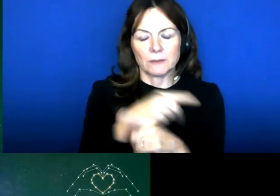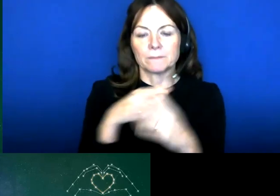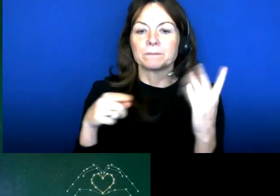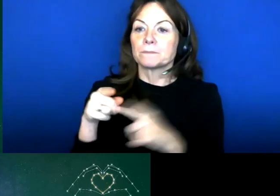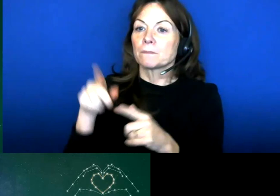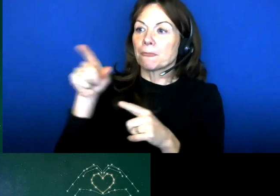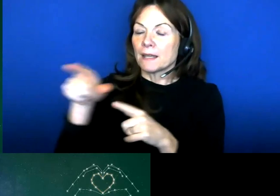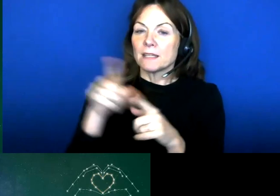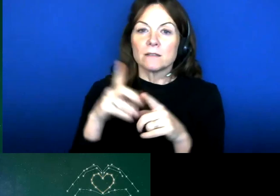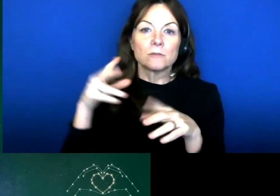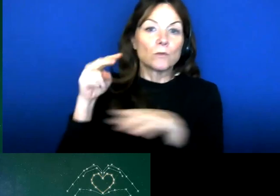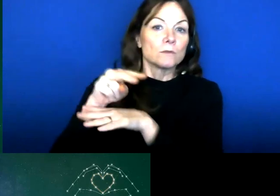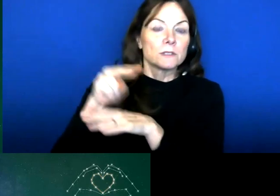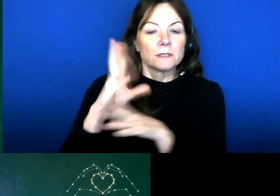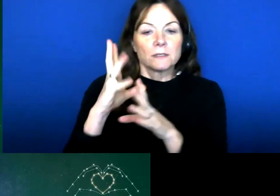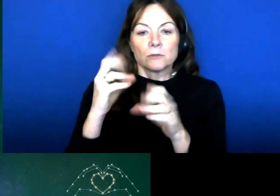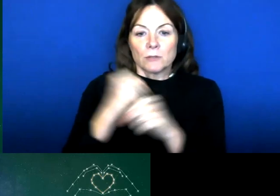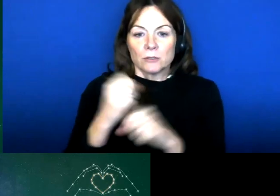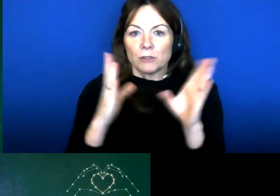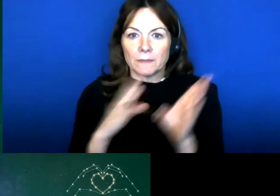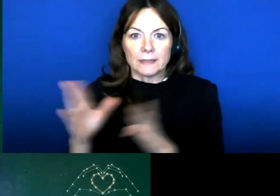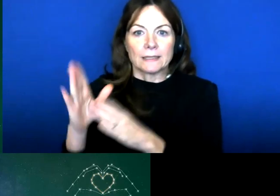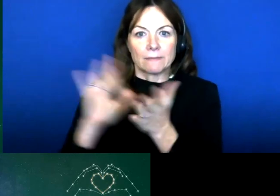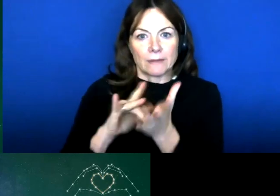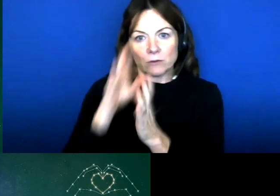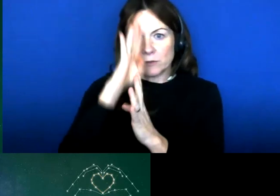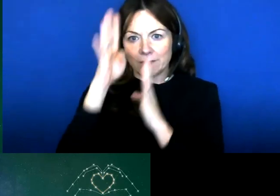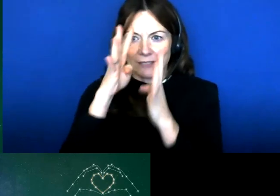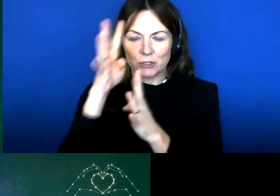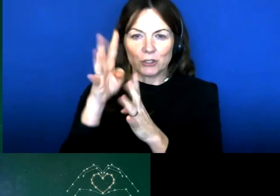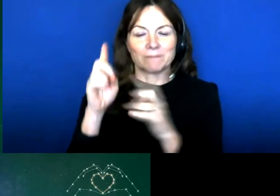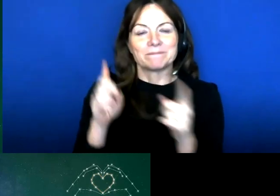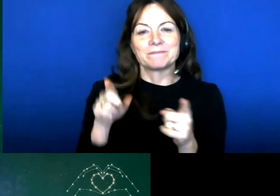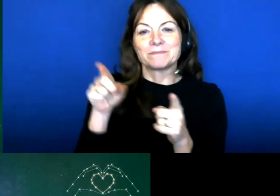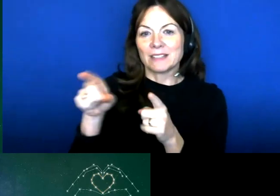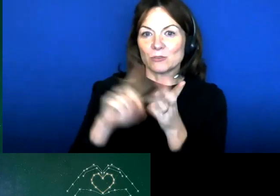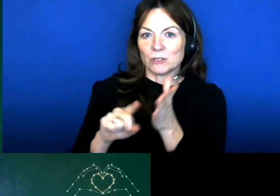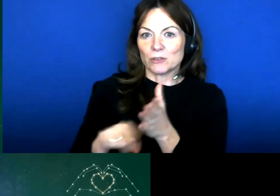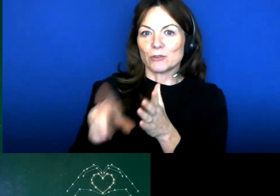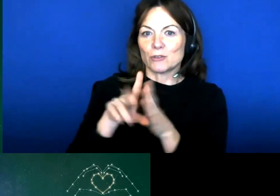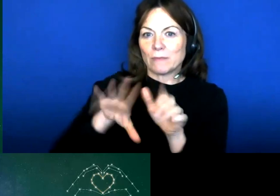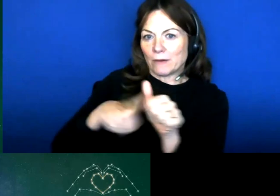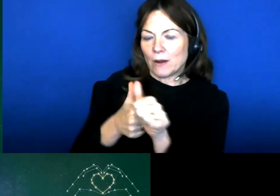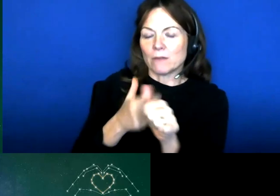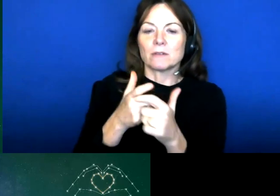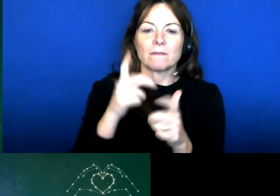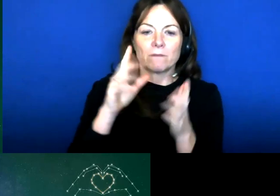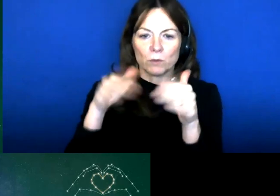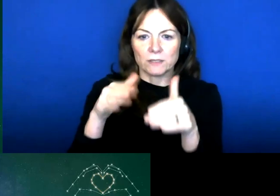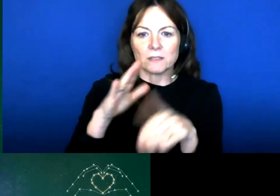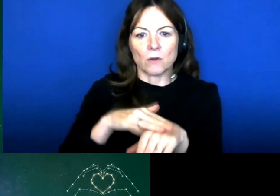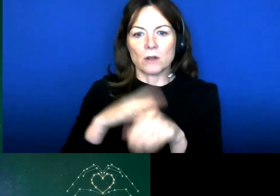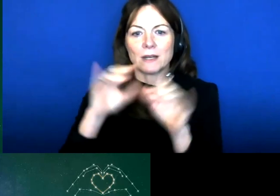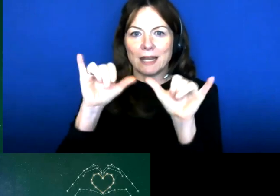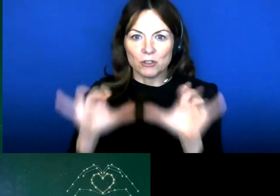planning and medical administration, while his research portfolio focuses on health systems innovation, engineering, health